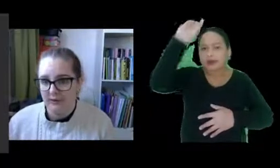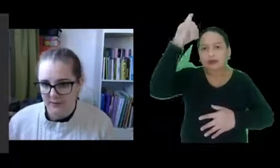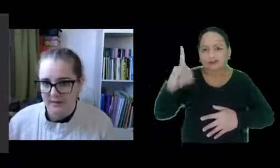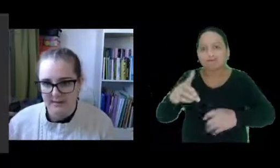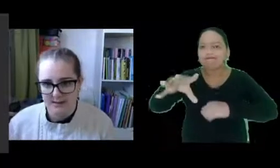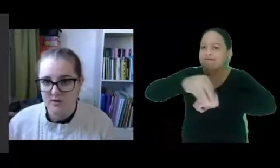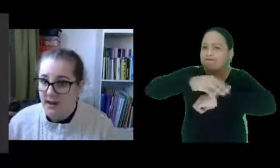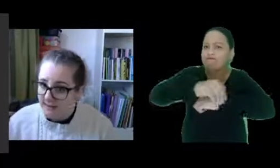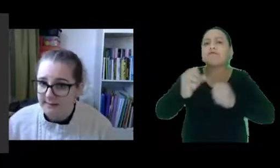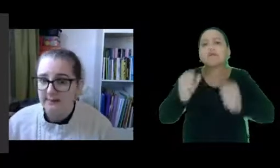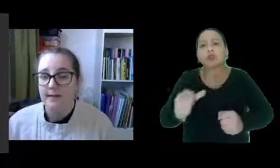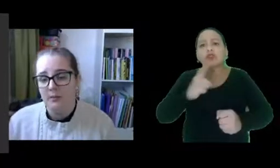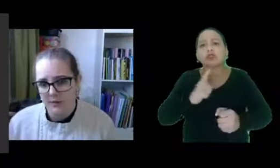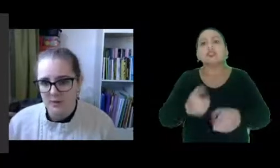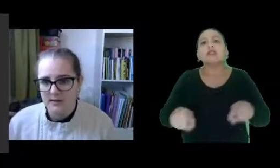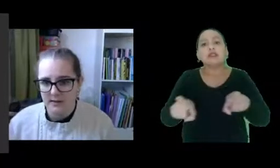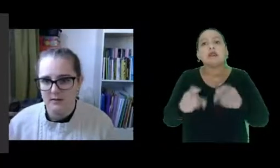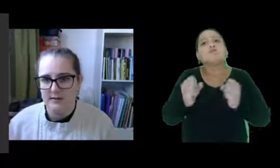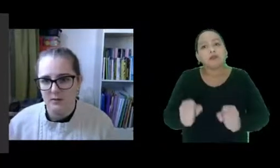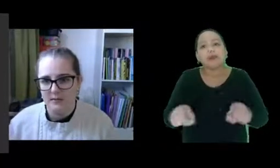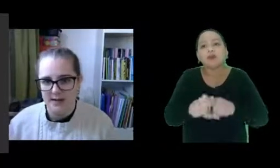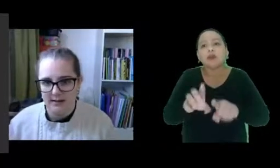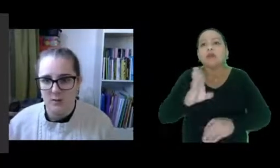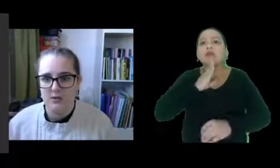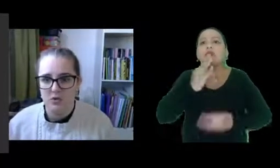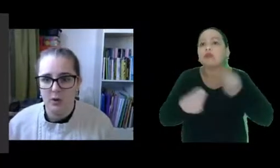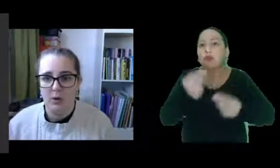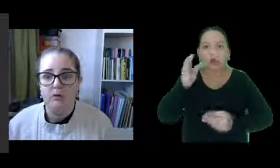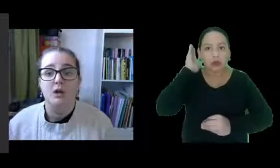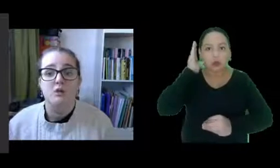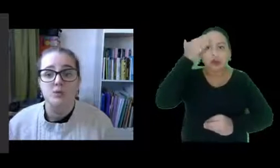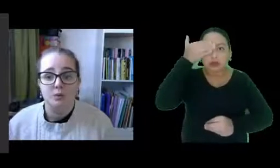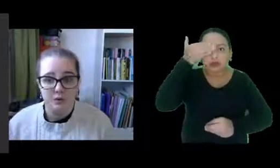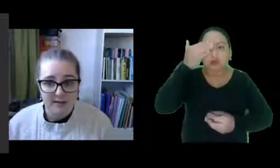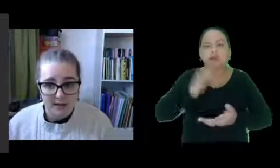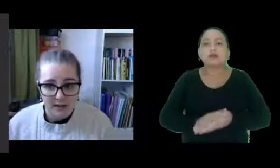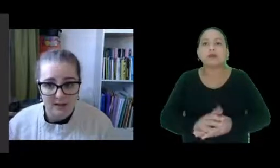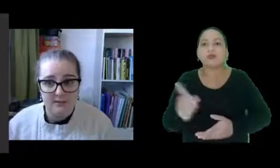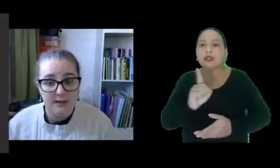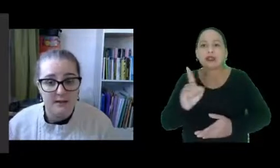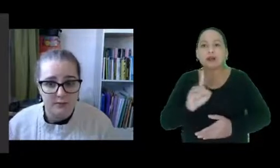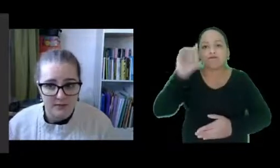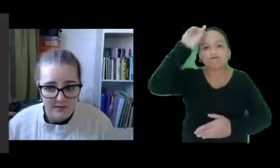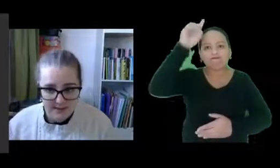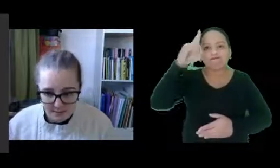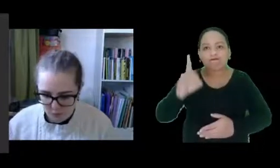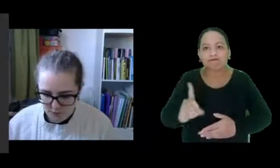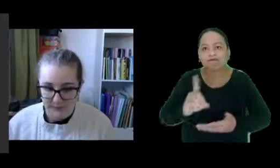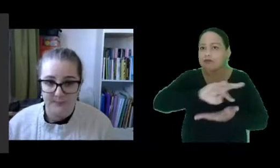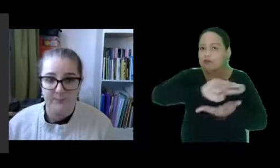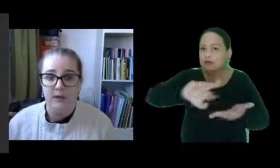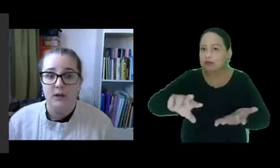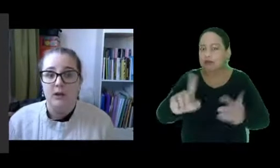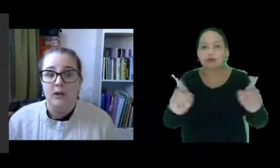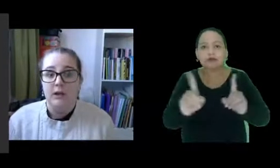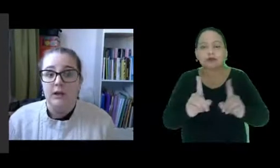another associated disability, and still be considered a person with deafblindness and not multiple